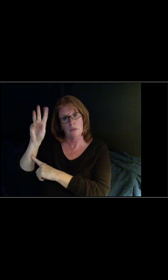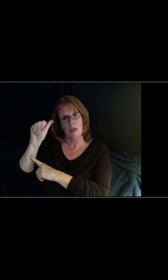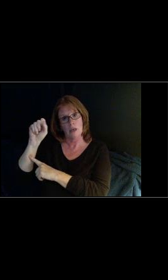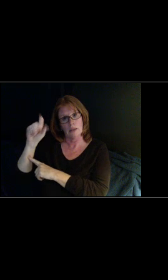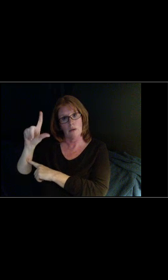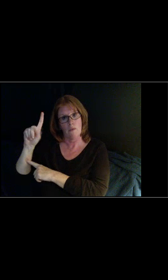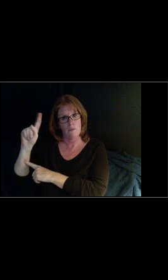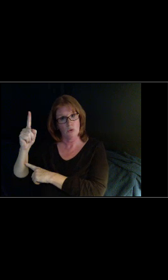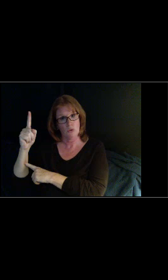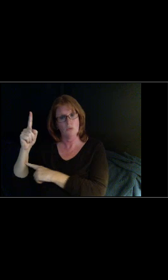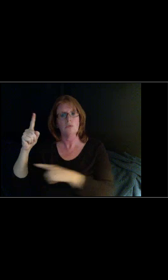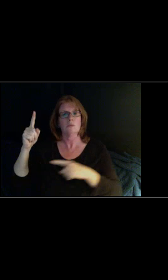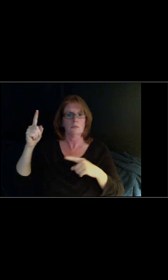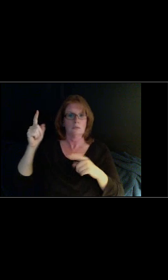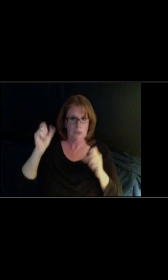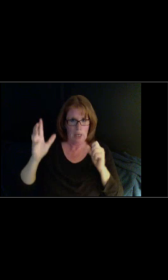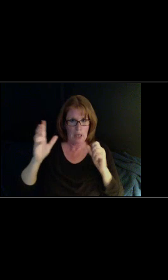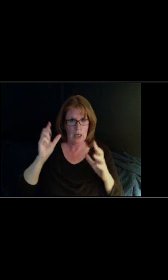accessible?